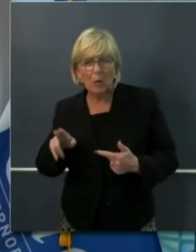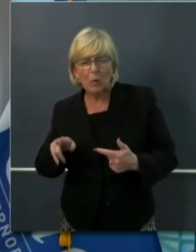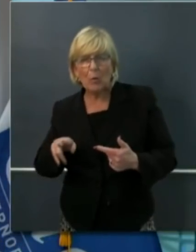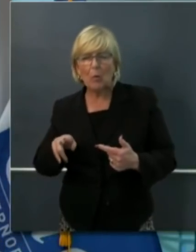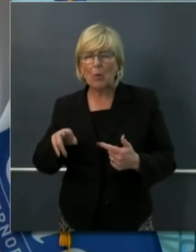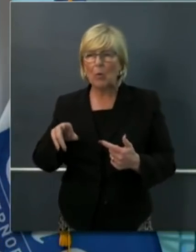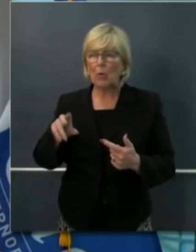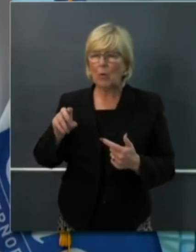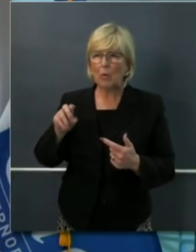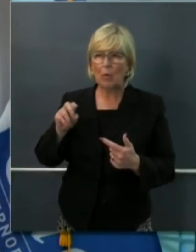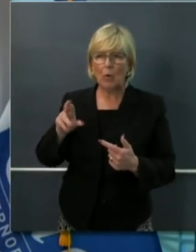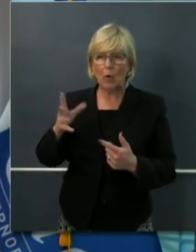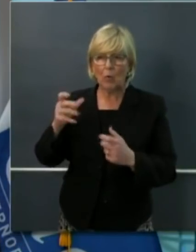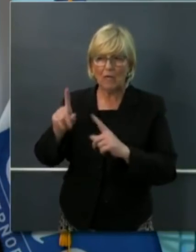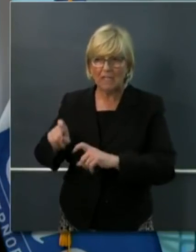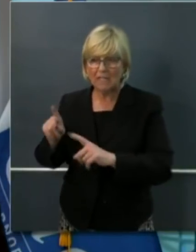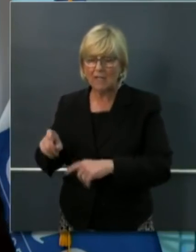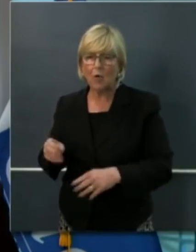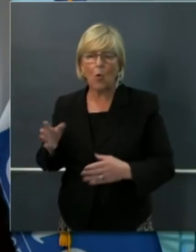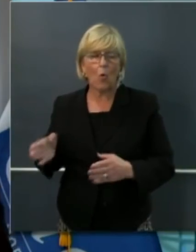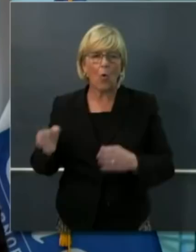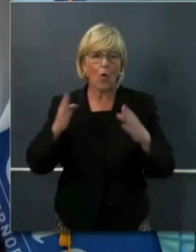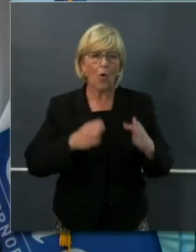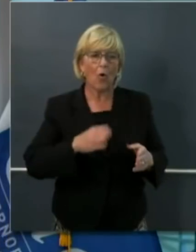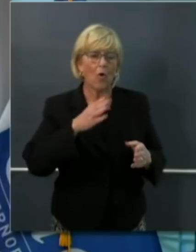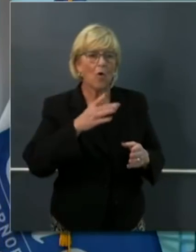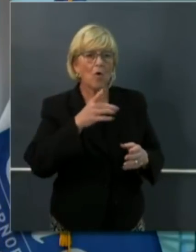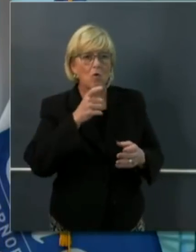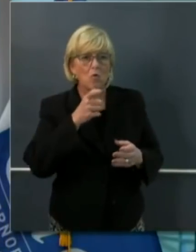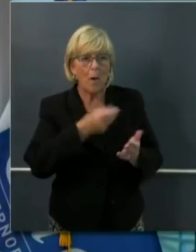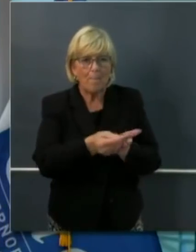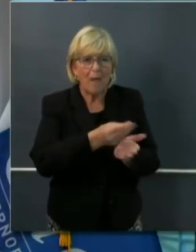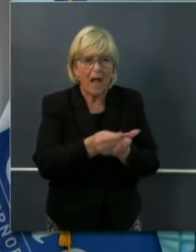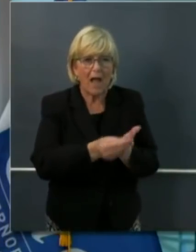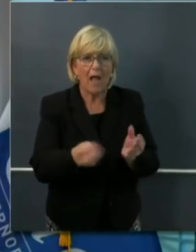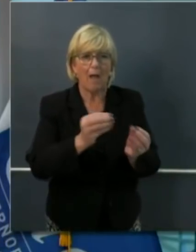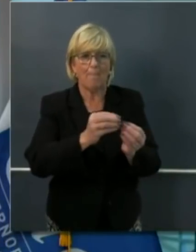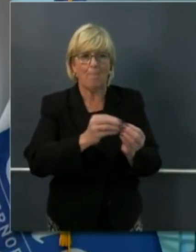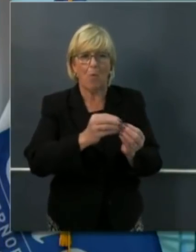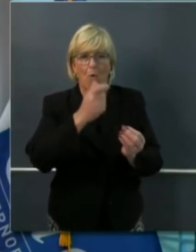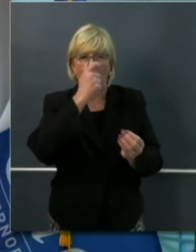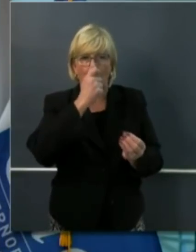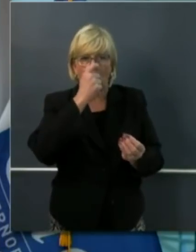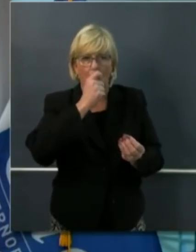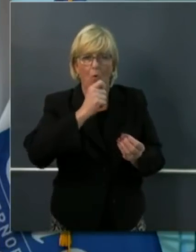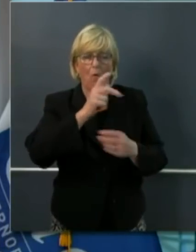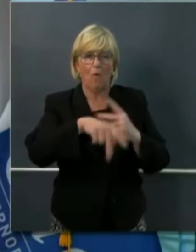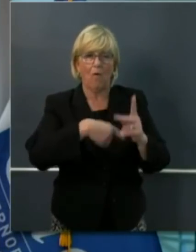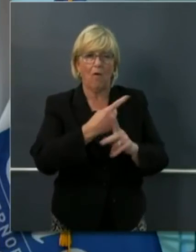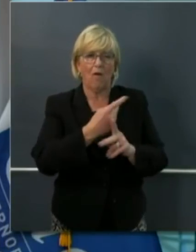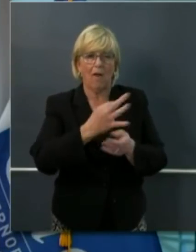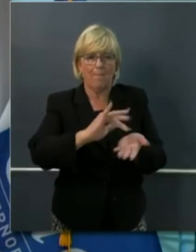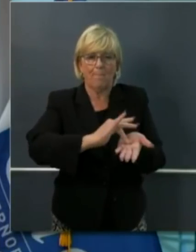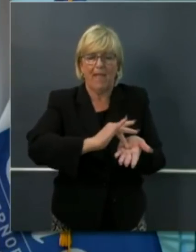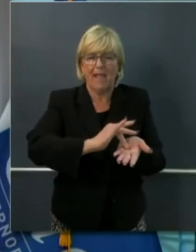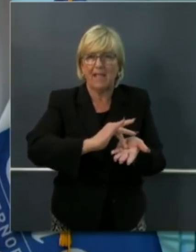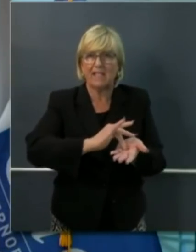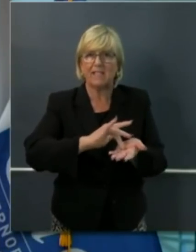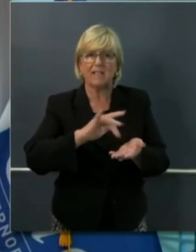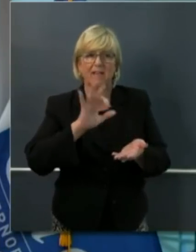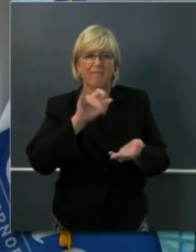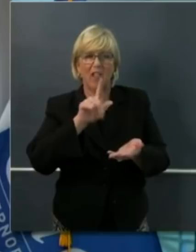over-the-counter medications for cold and flu going up? And how do we look to that data to inform us and